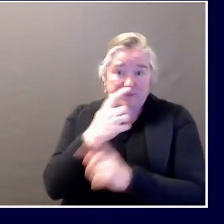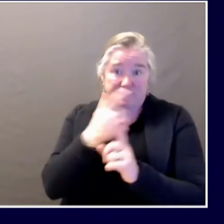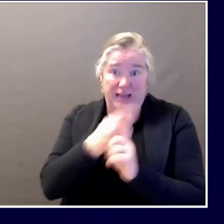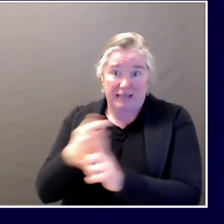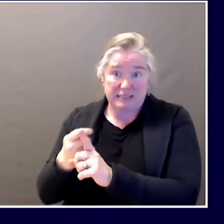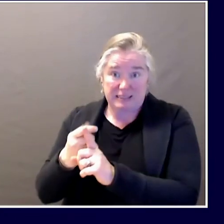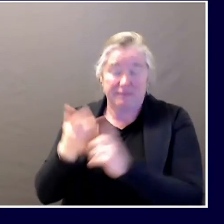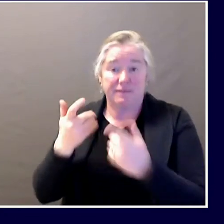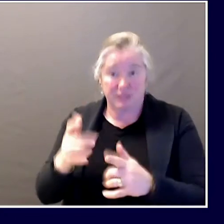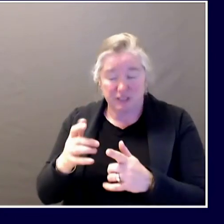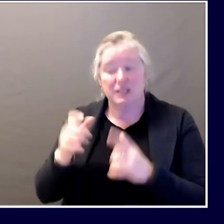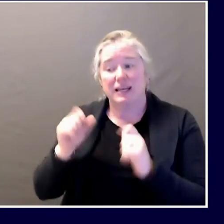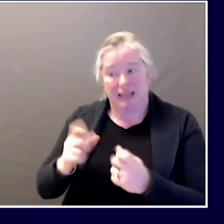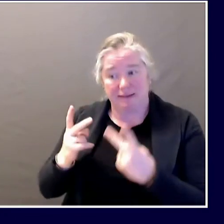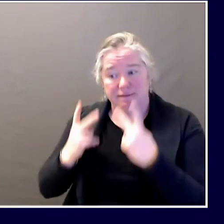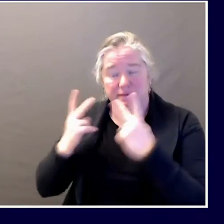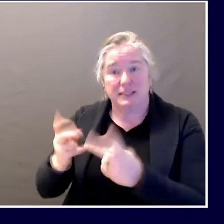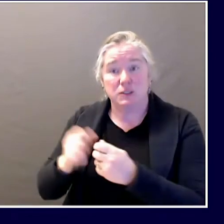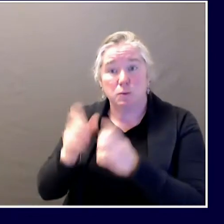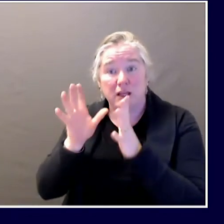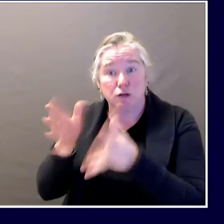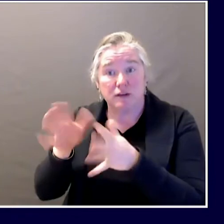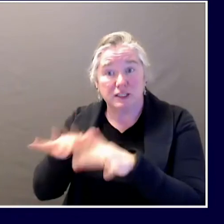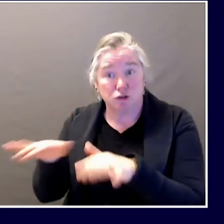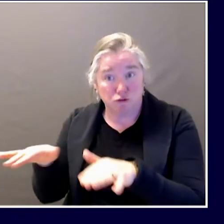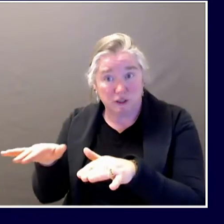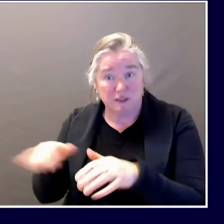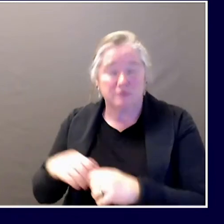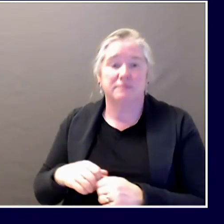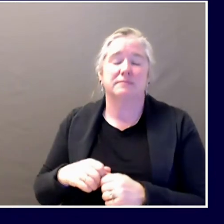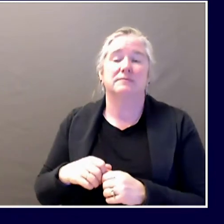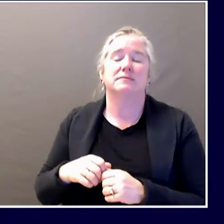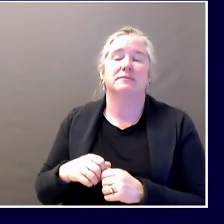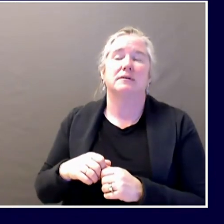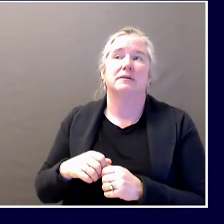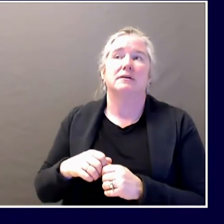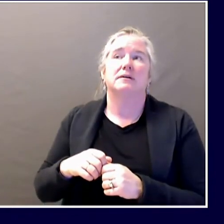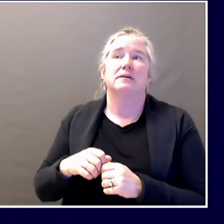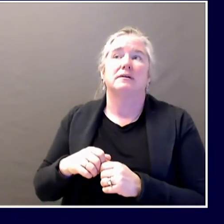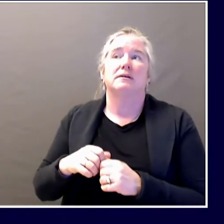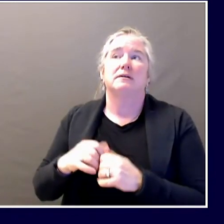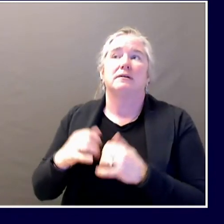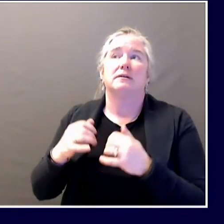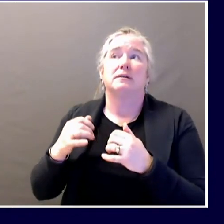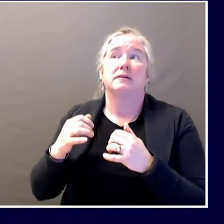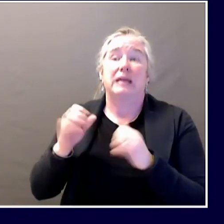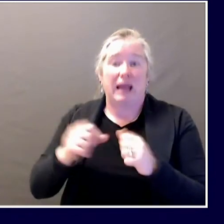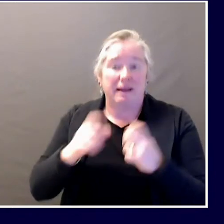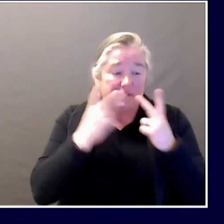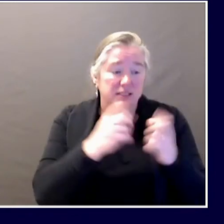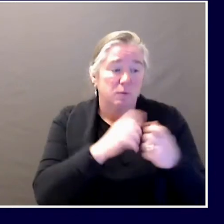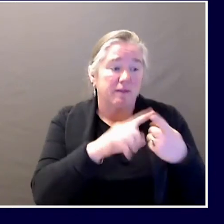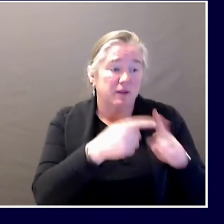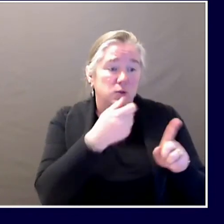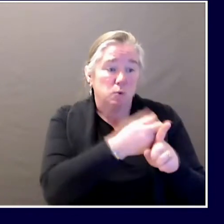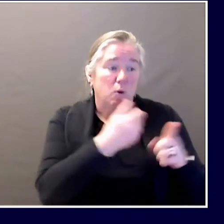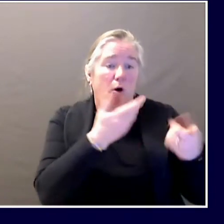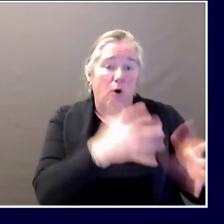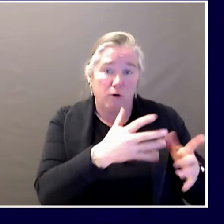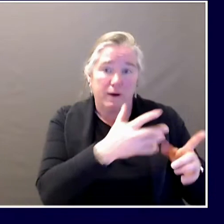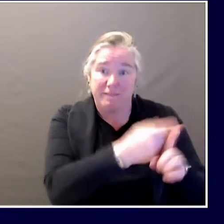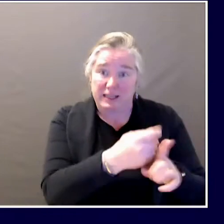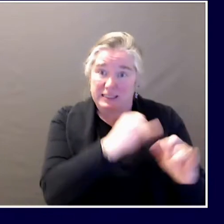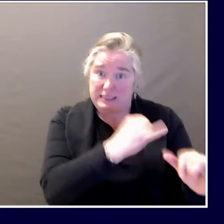grandchildren. But there's still an element of not yet. Not yet should